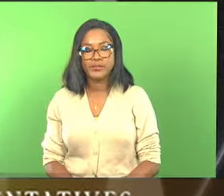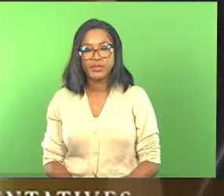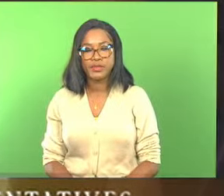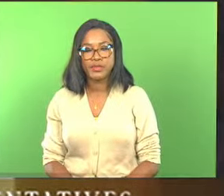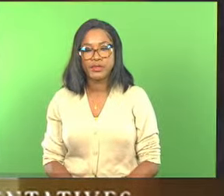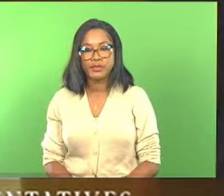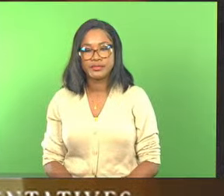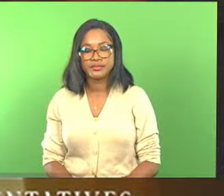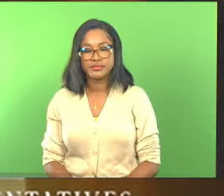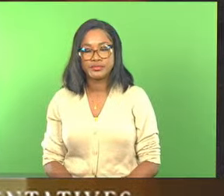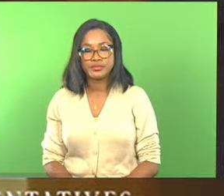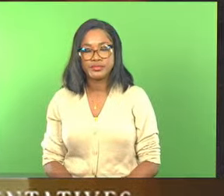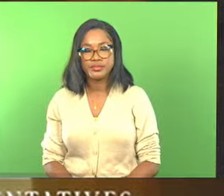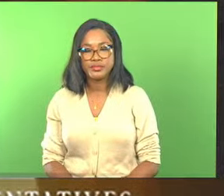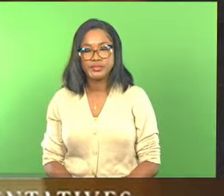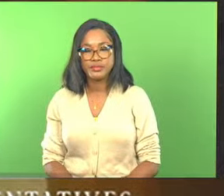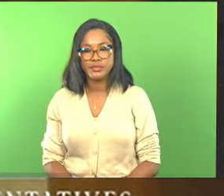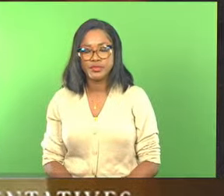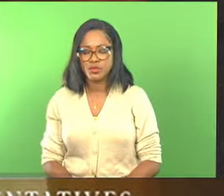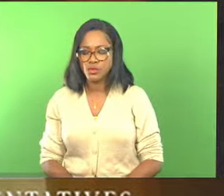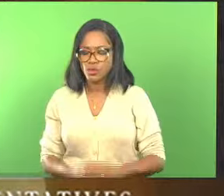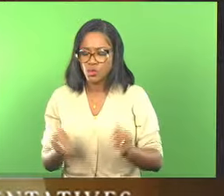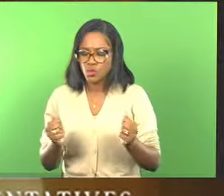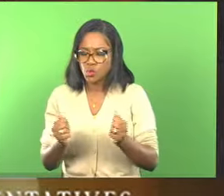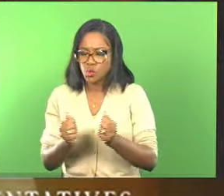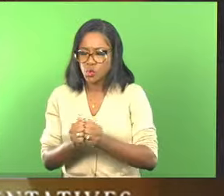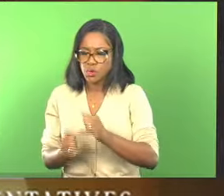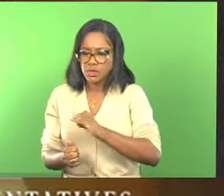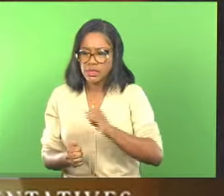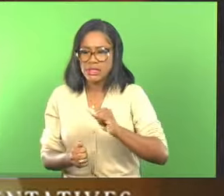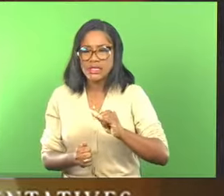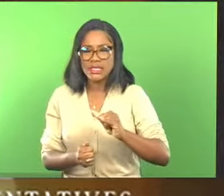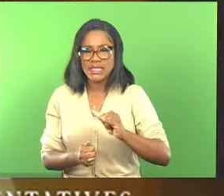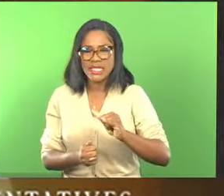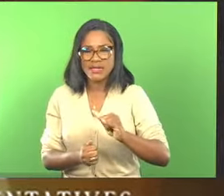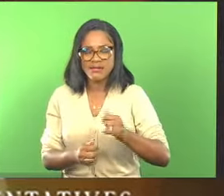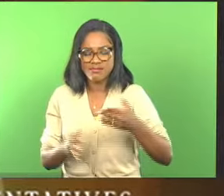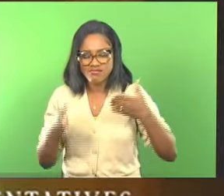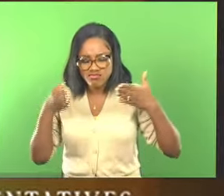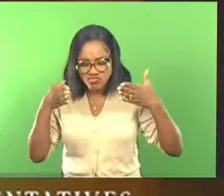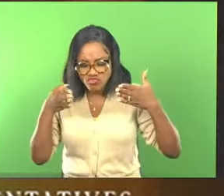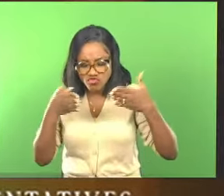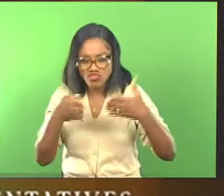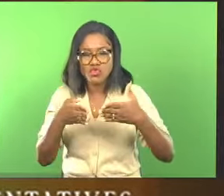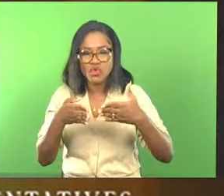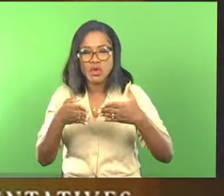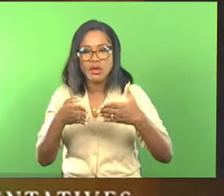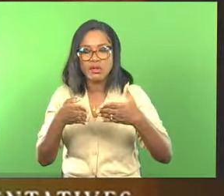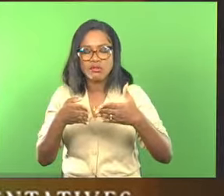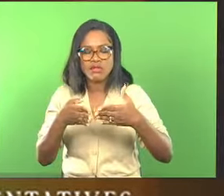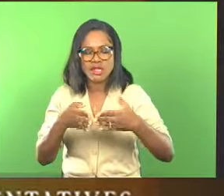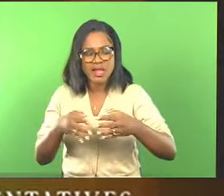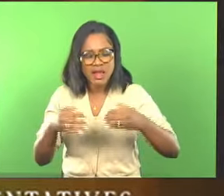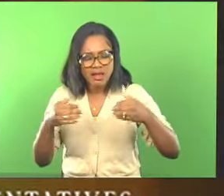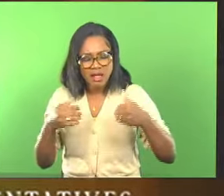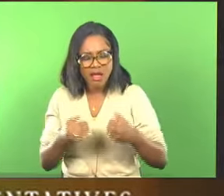With the same spirit, we are deepening our relations